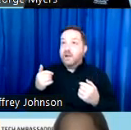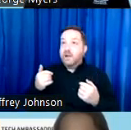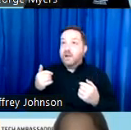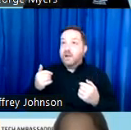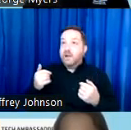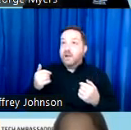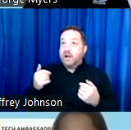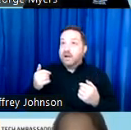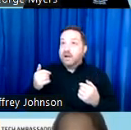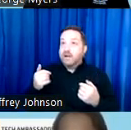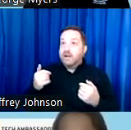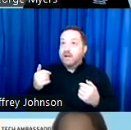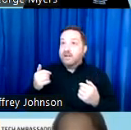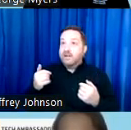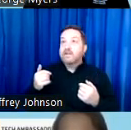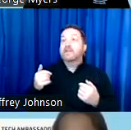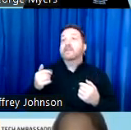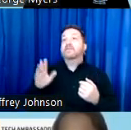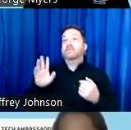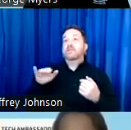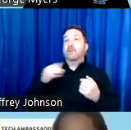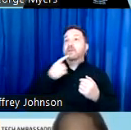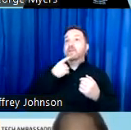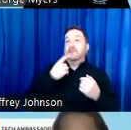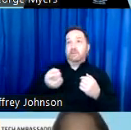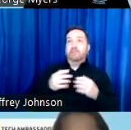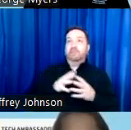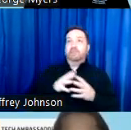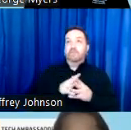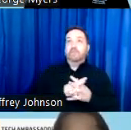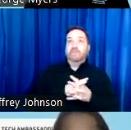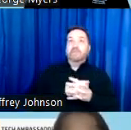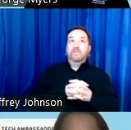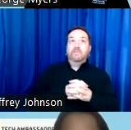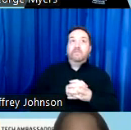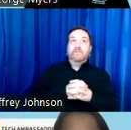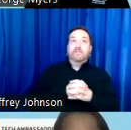And I'll tell you what, we